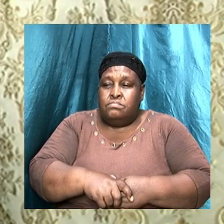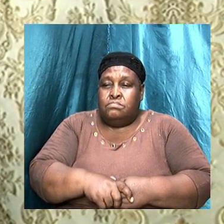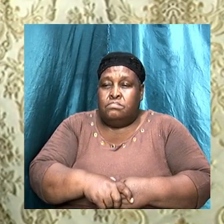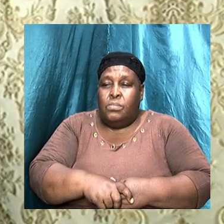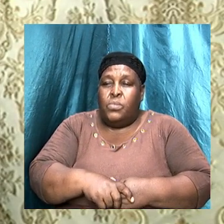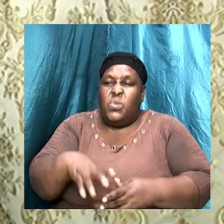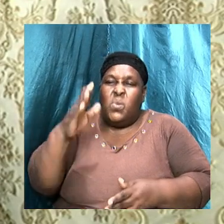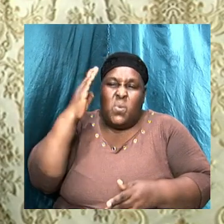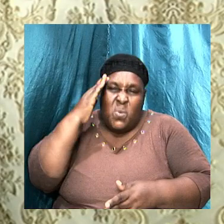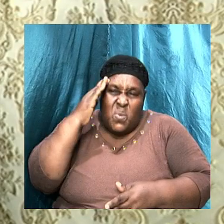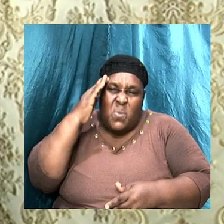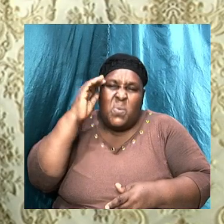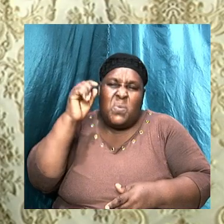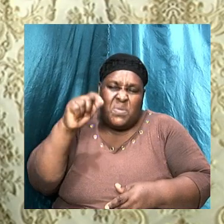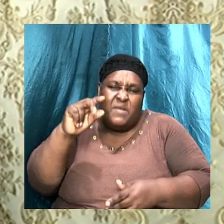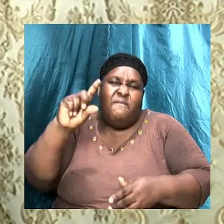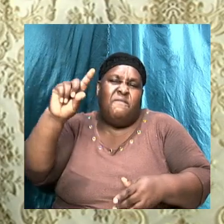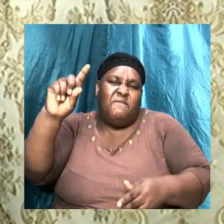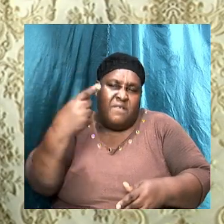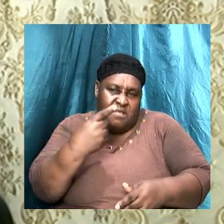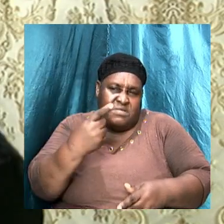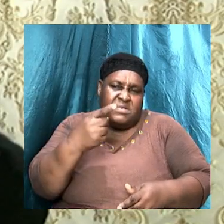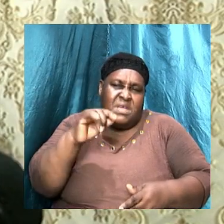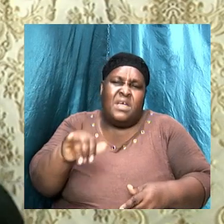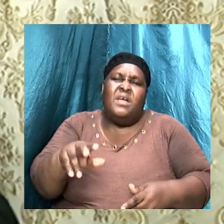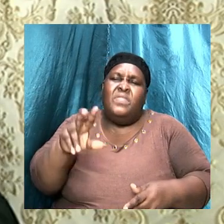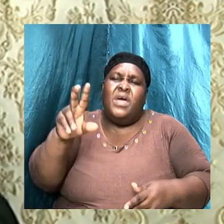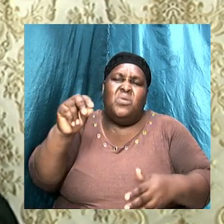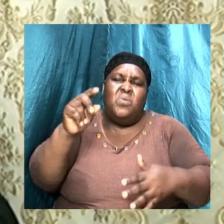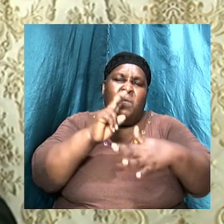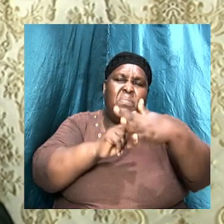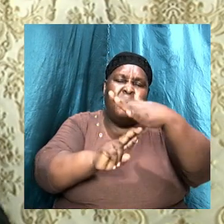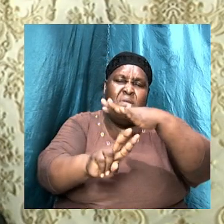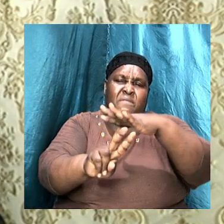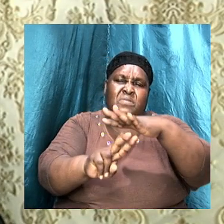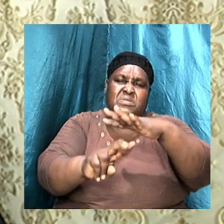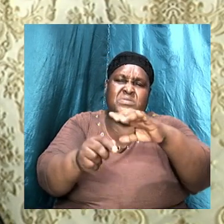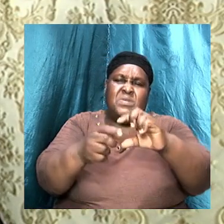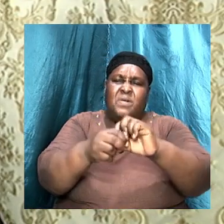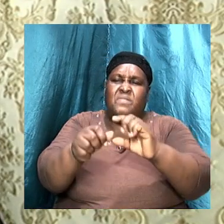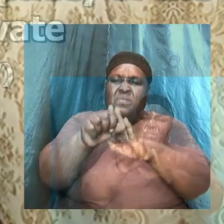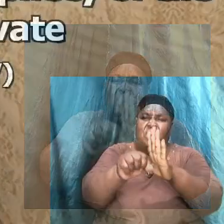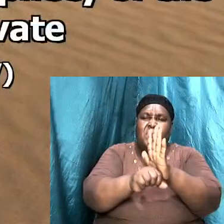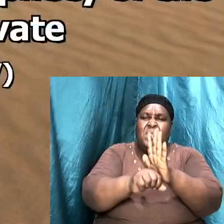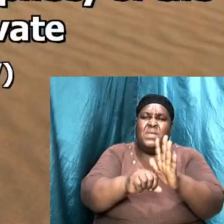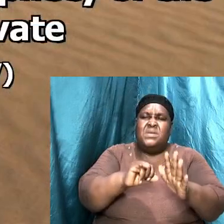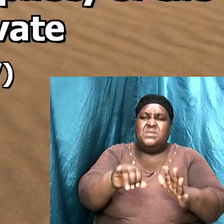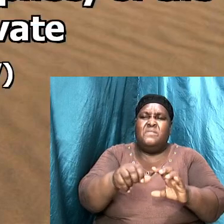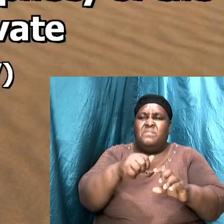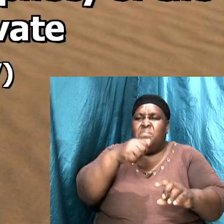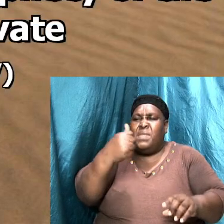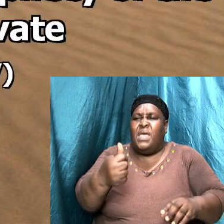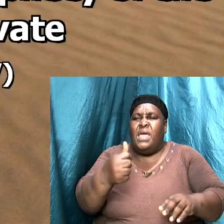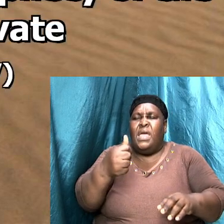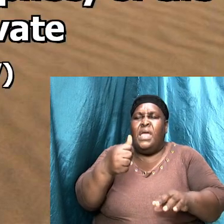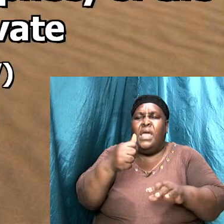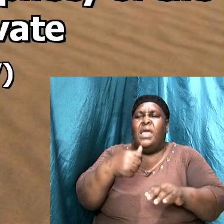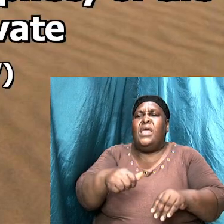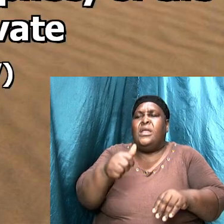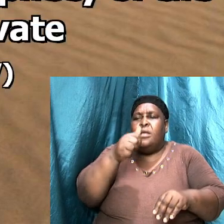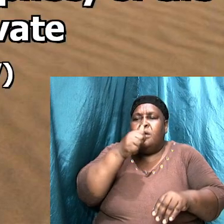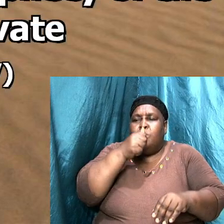Knowing this first, that no prophecy of the Scripture is of any private